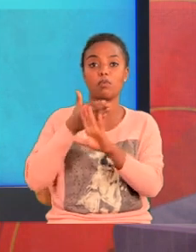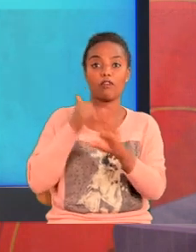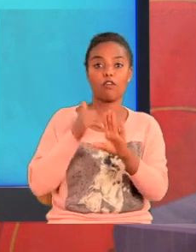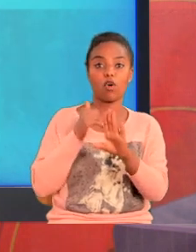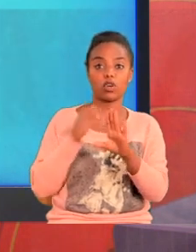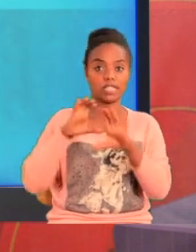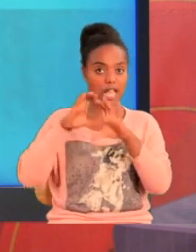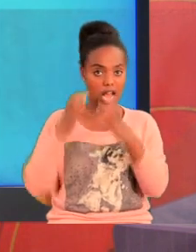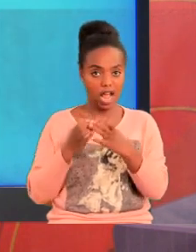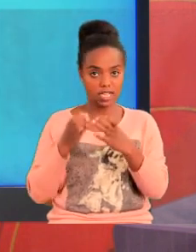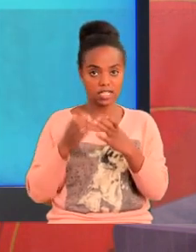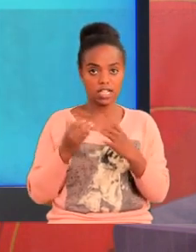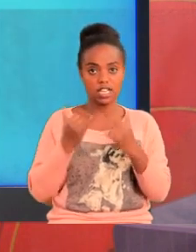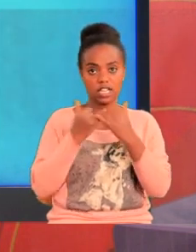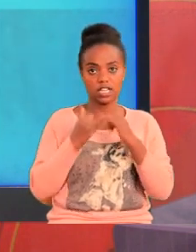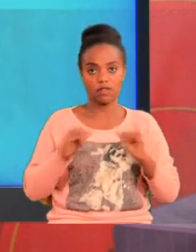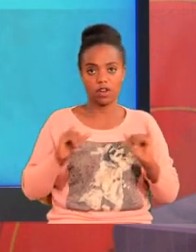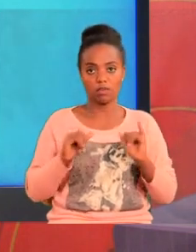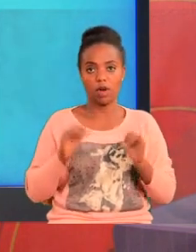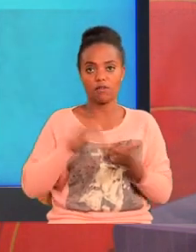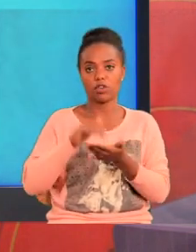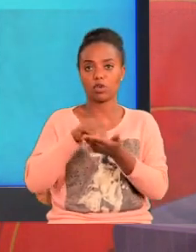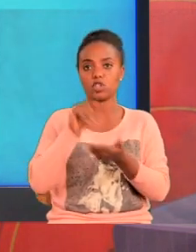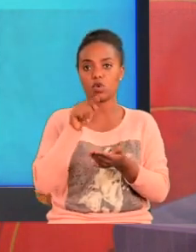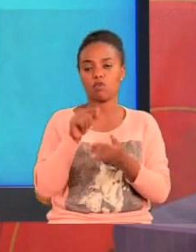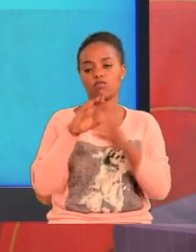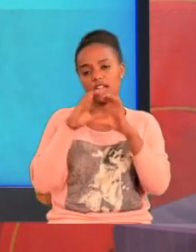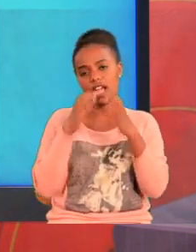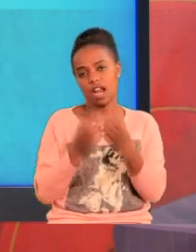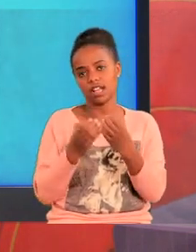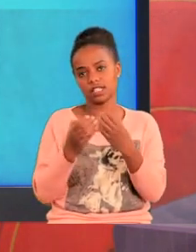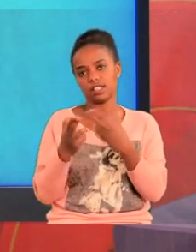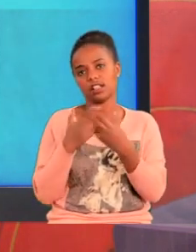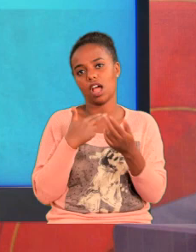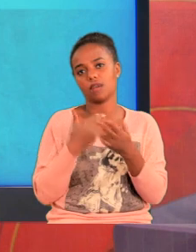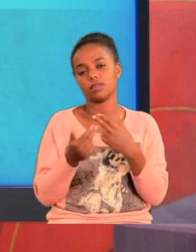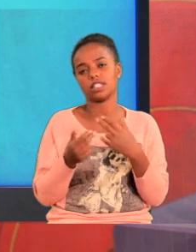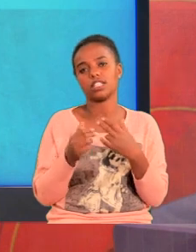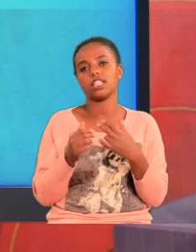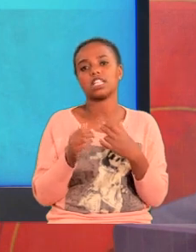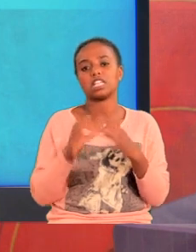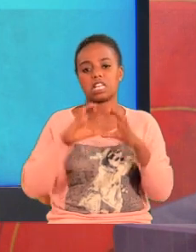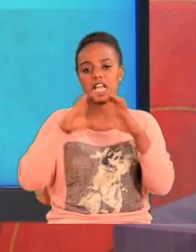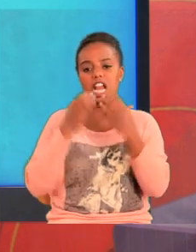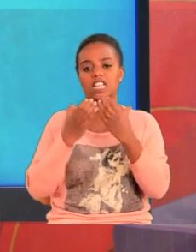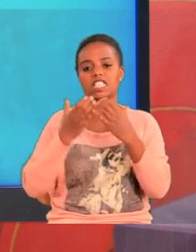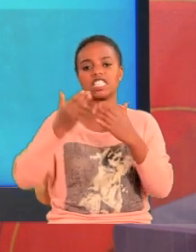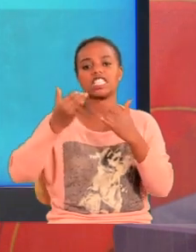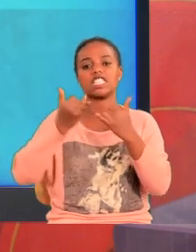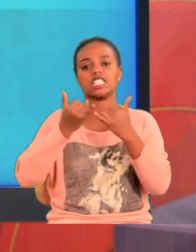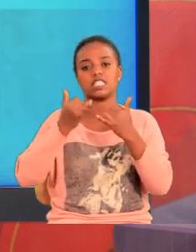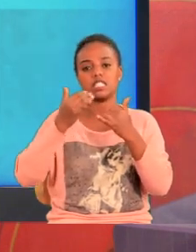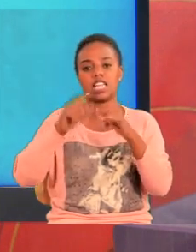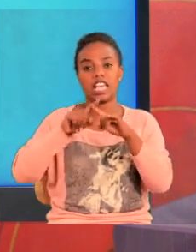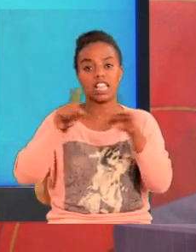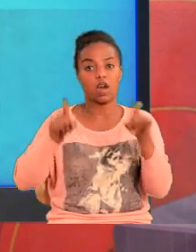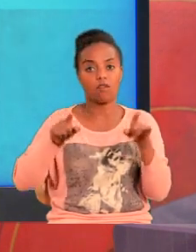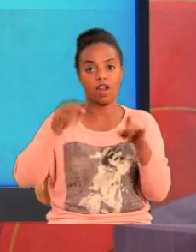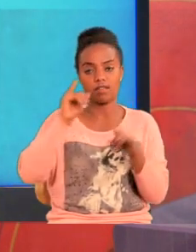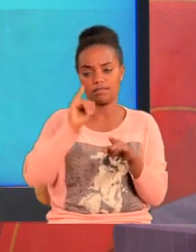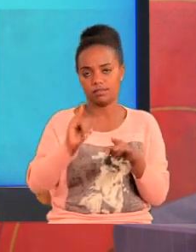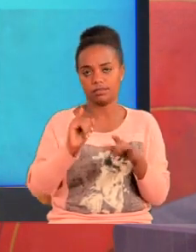class divided by the frequency of the class times the class interval. This